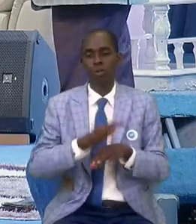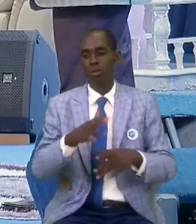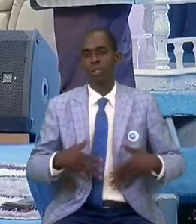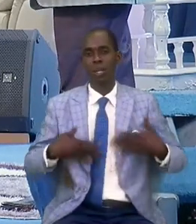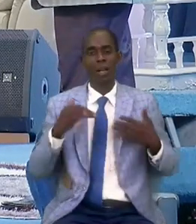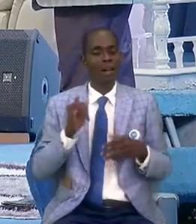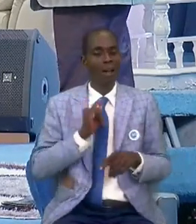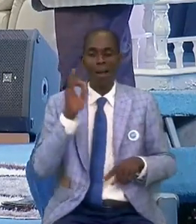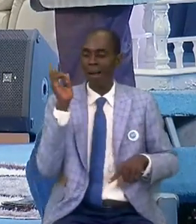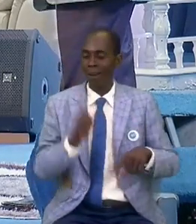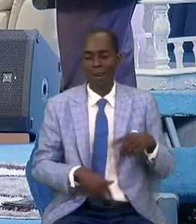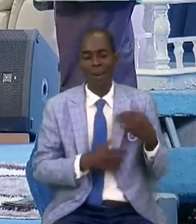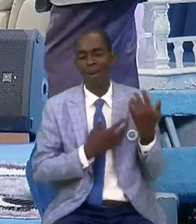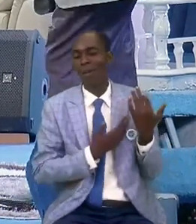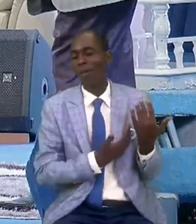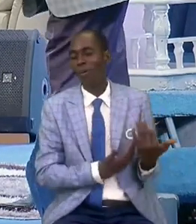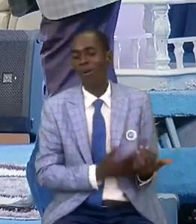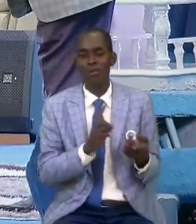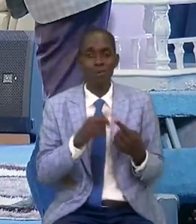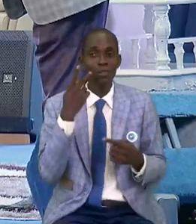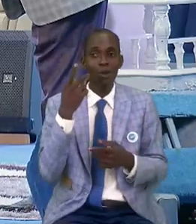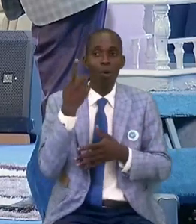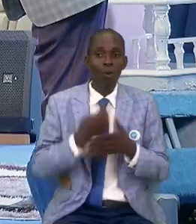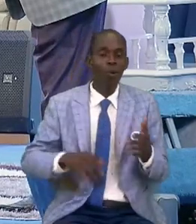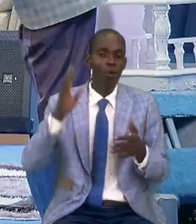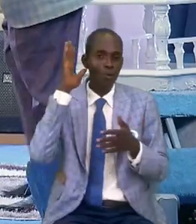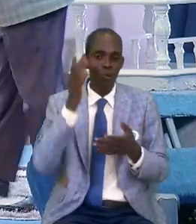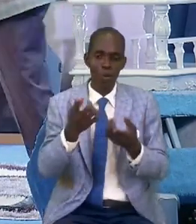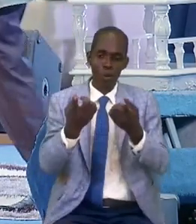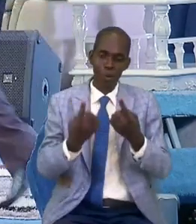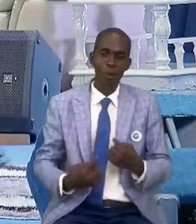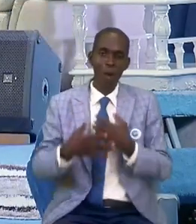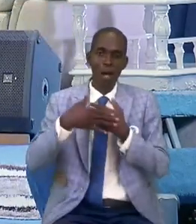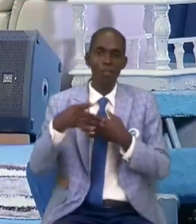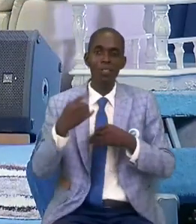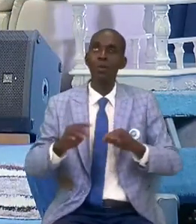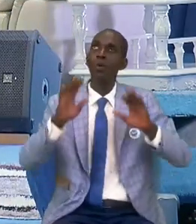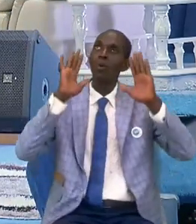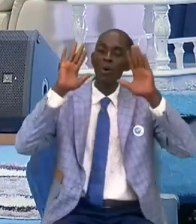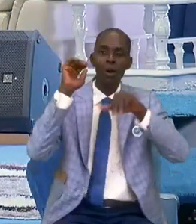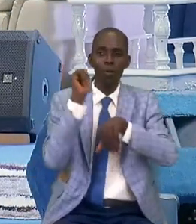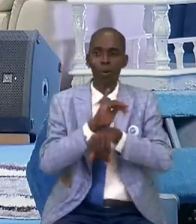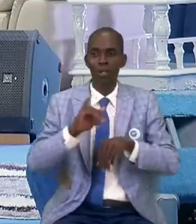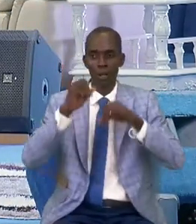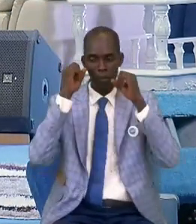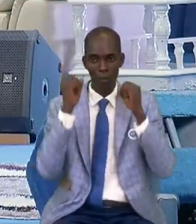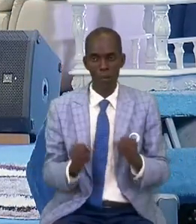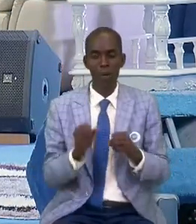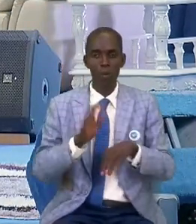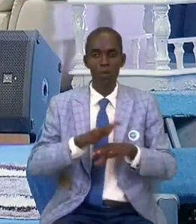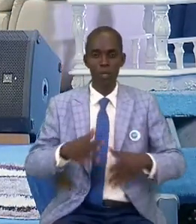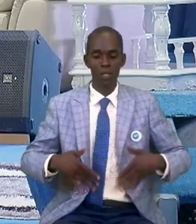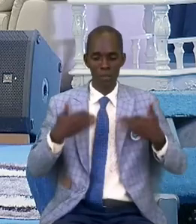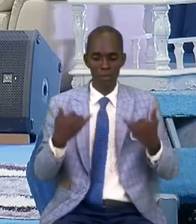the wonder working power of the Lord will come upon you tonight. Number one is woe. Number two is wonder. And number three